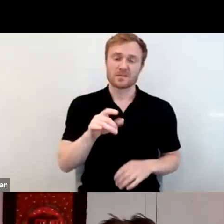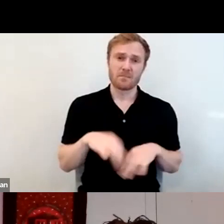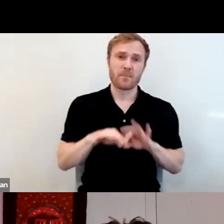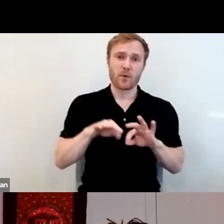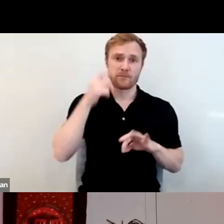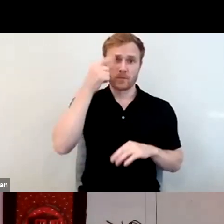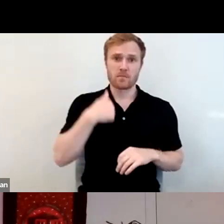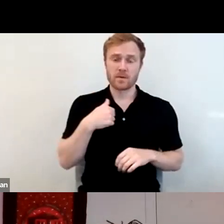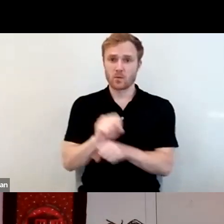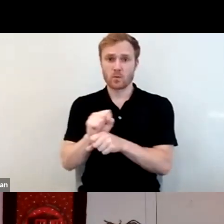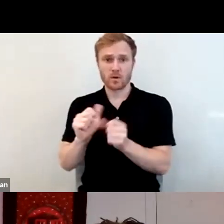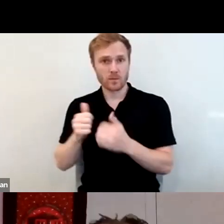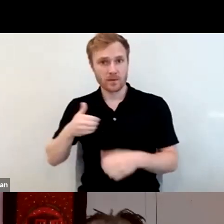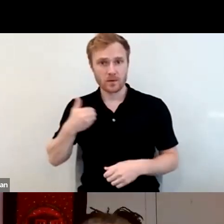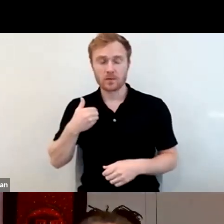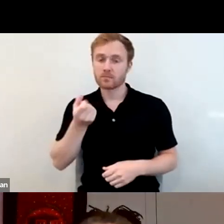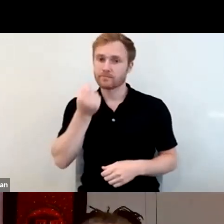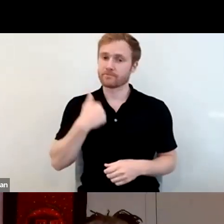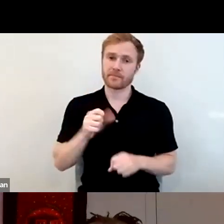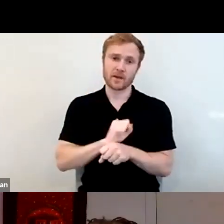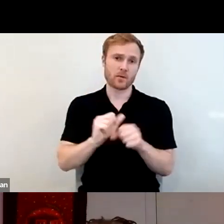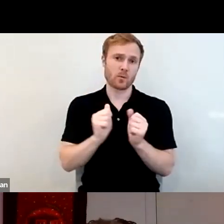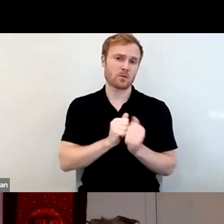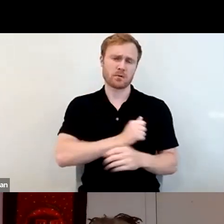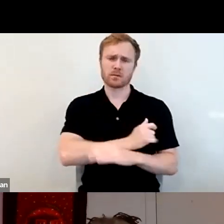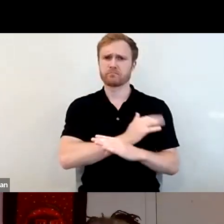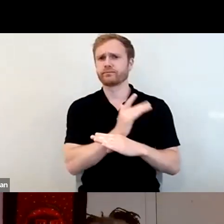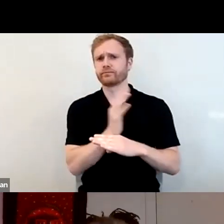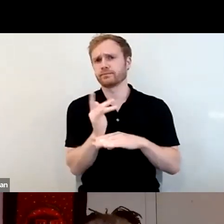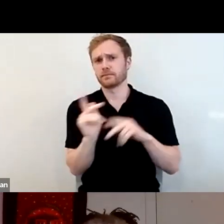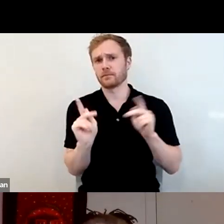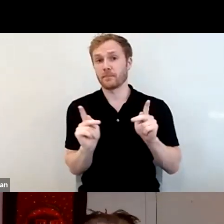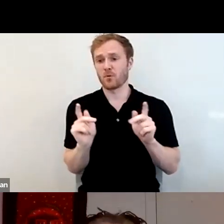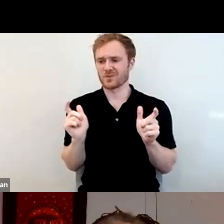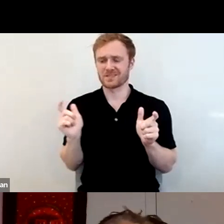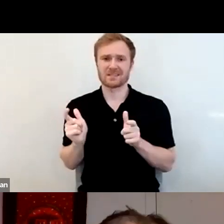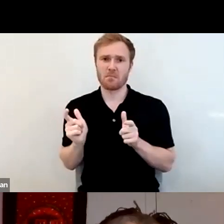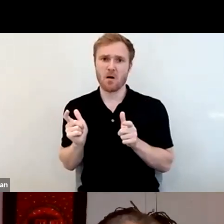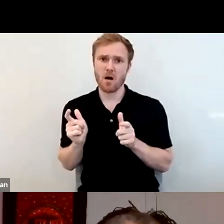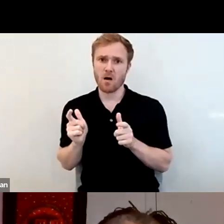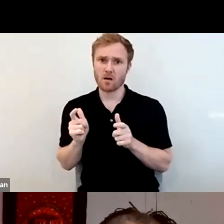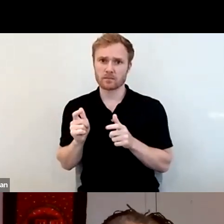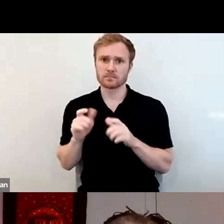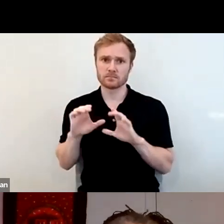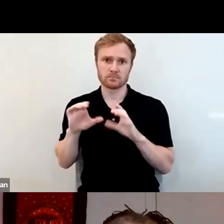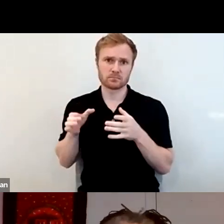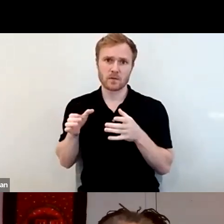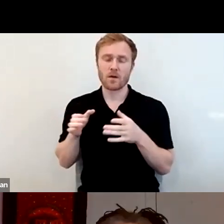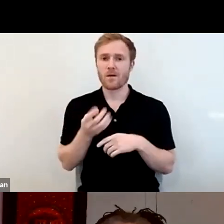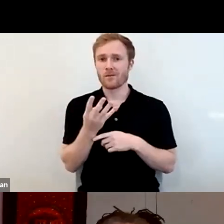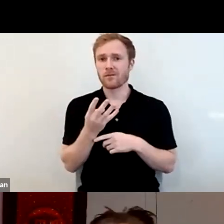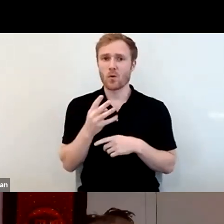youth, and I work with a broad range of people in a small practice that's largely poor African American people in the Mon